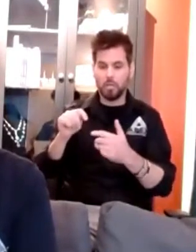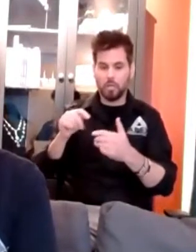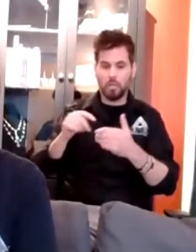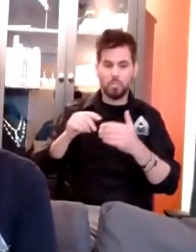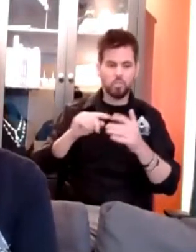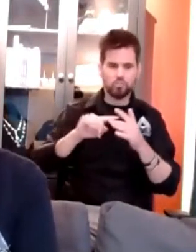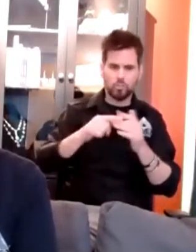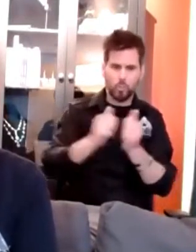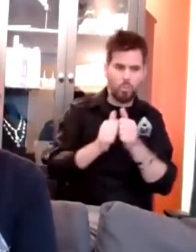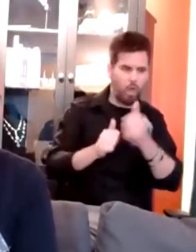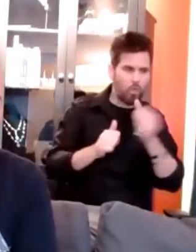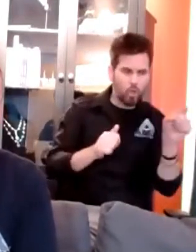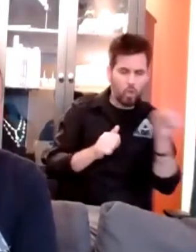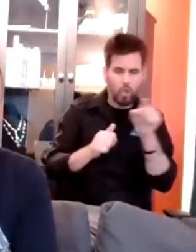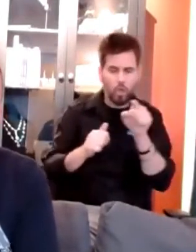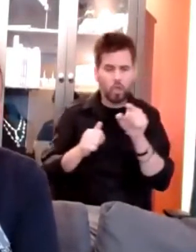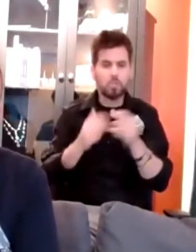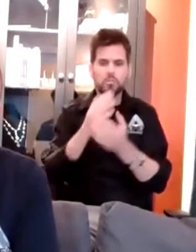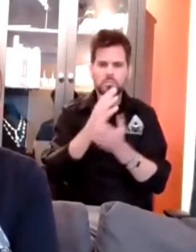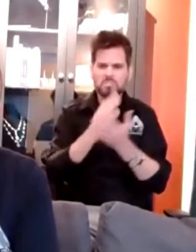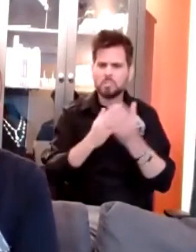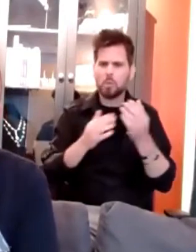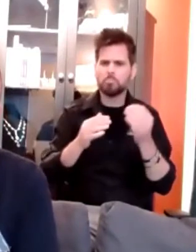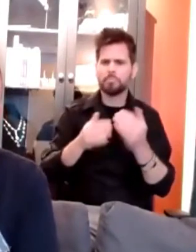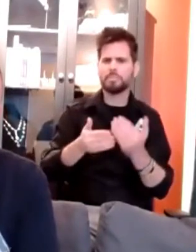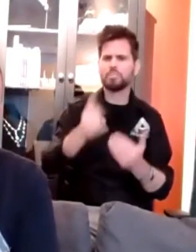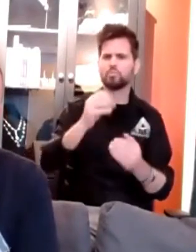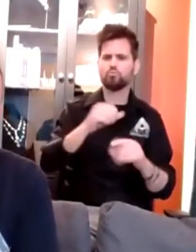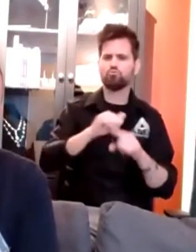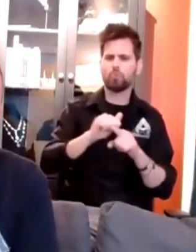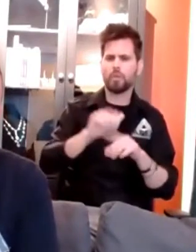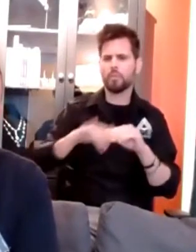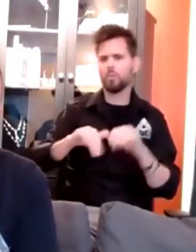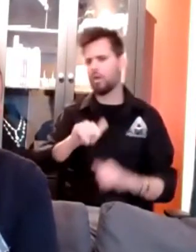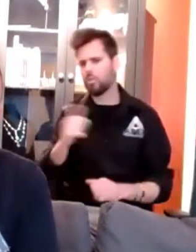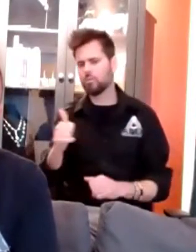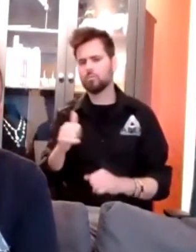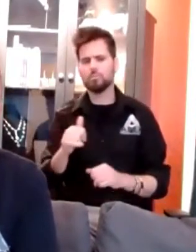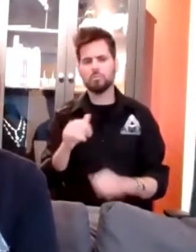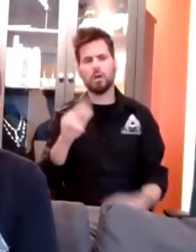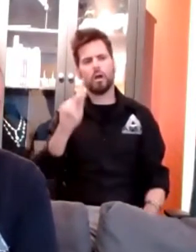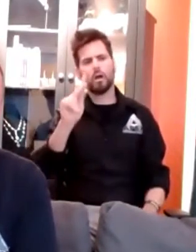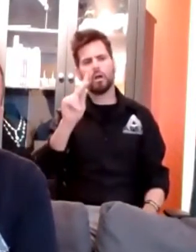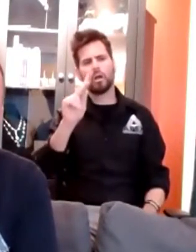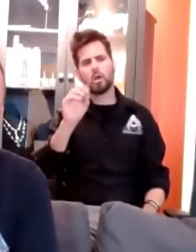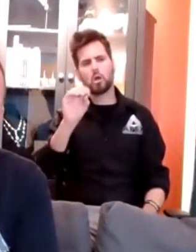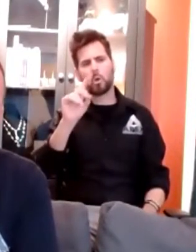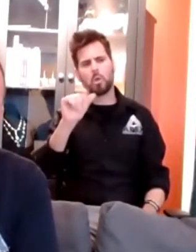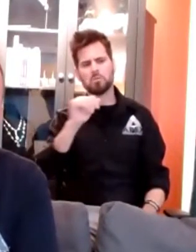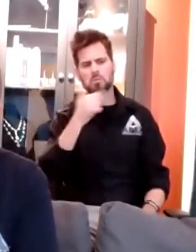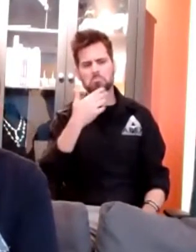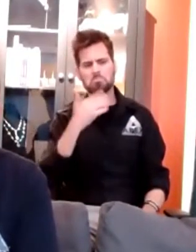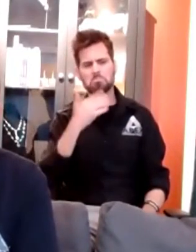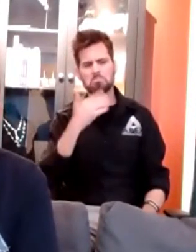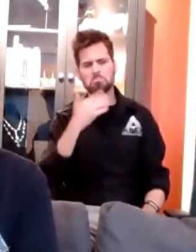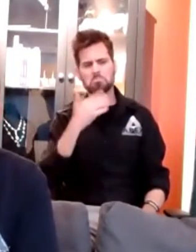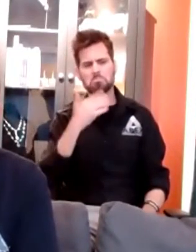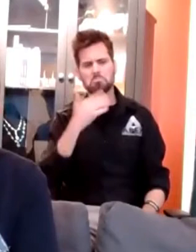Selena. Kona is really good at getting into a crate, so we don't really do that with him anymore. Ryder loves her crate. She